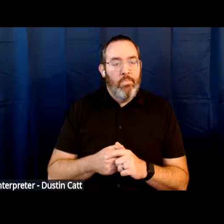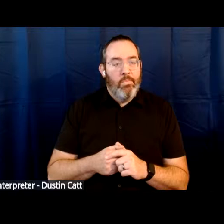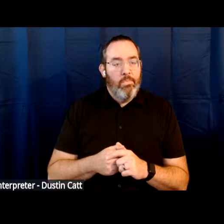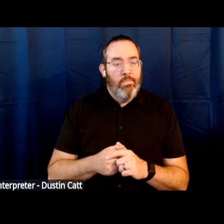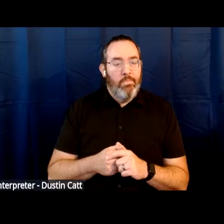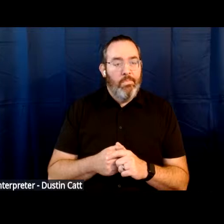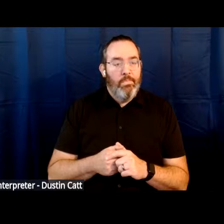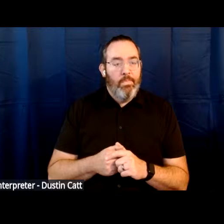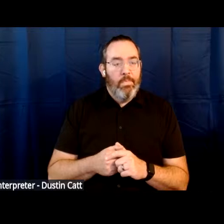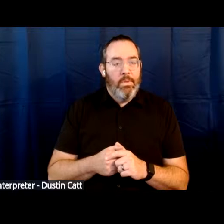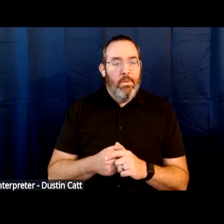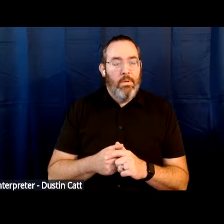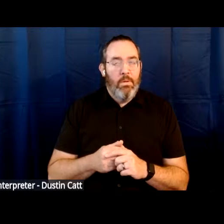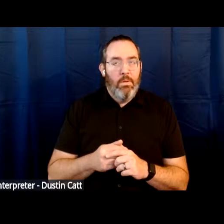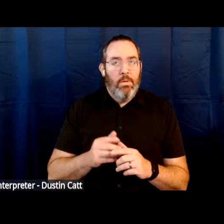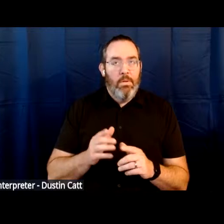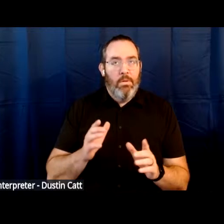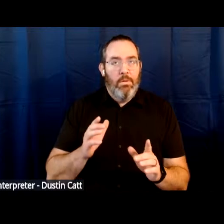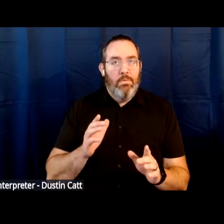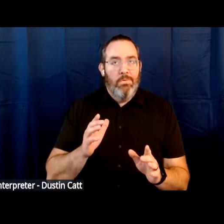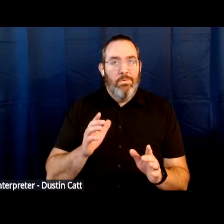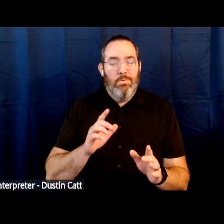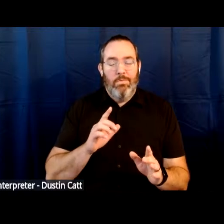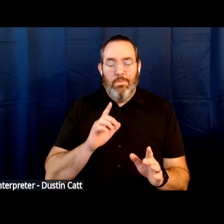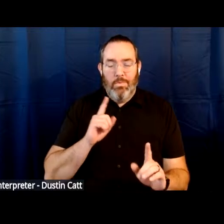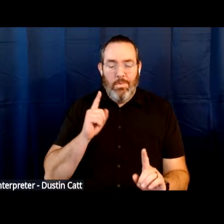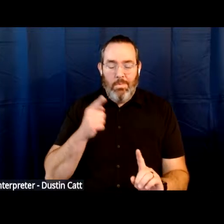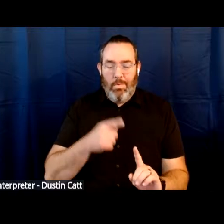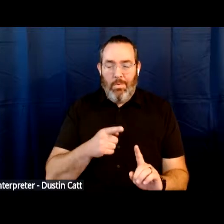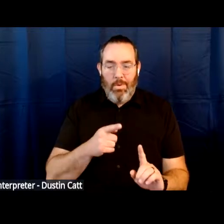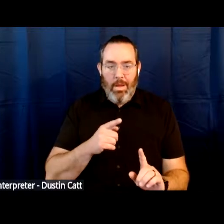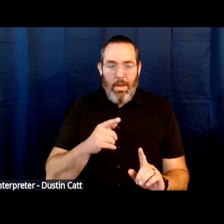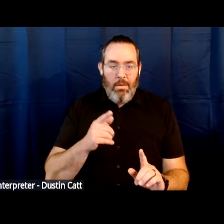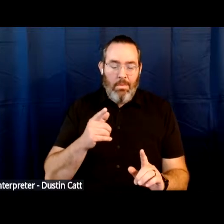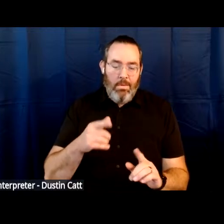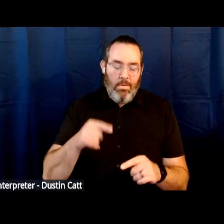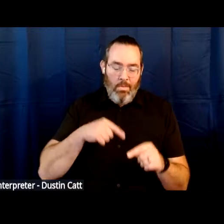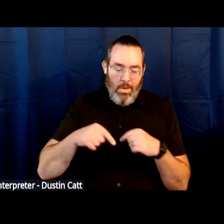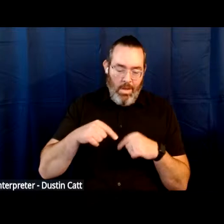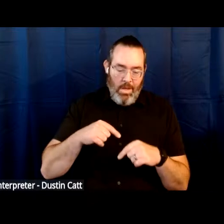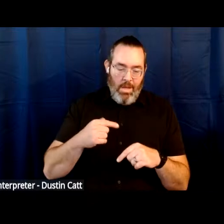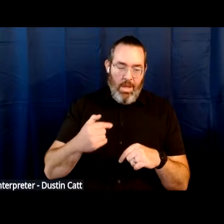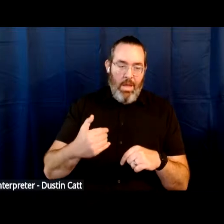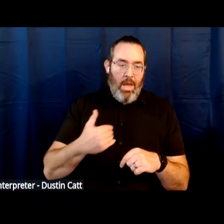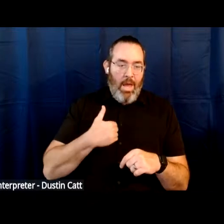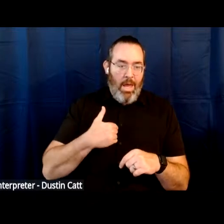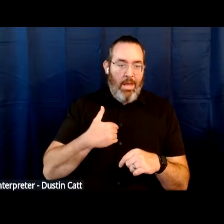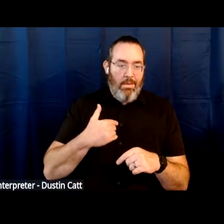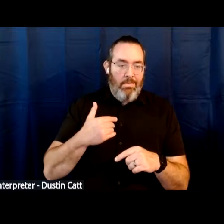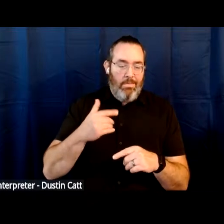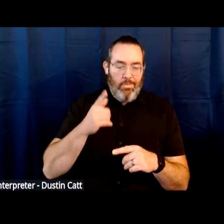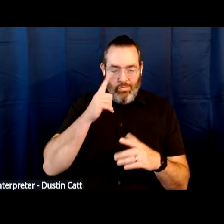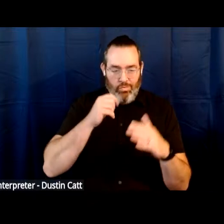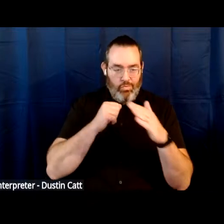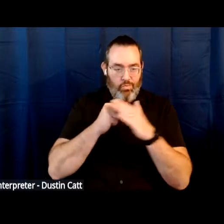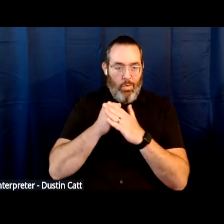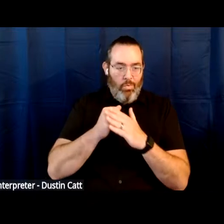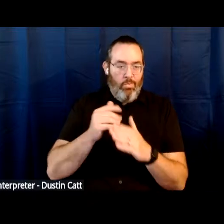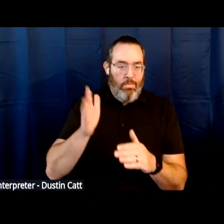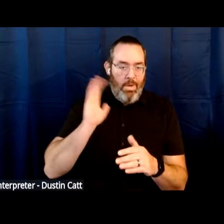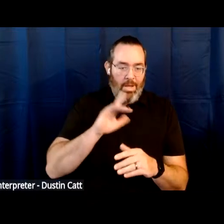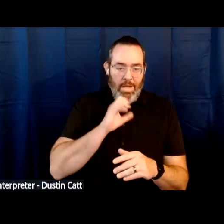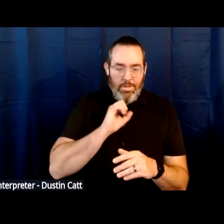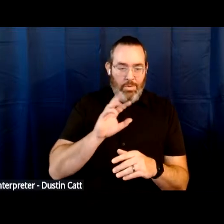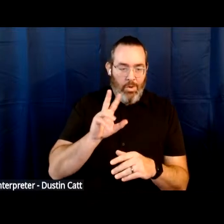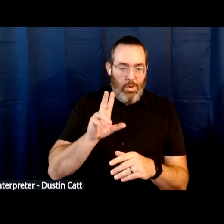put this in context. I'm actually a stroke survivor. I had quite a massive hemorrhagic stroke at the age of 30.